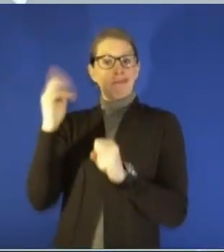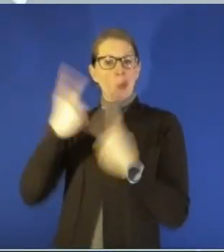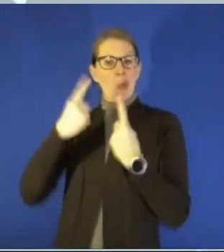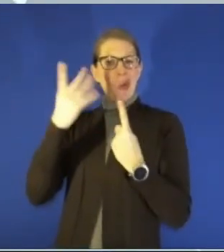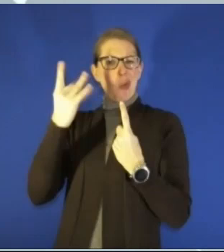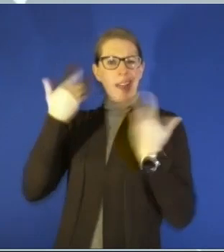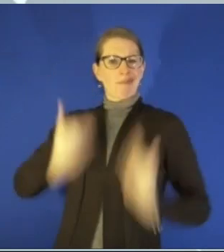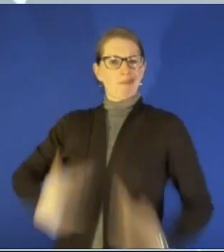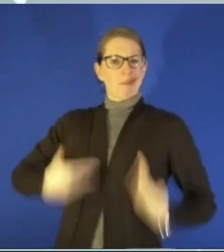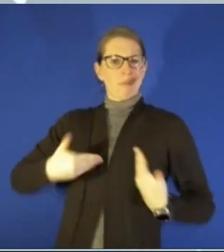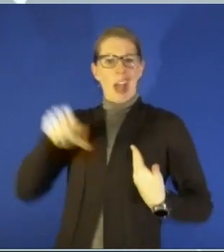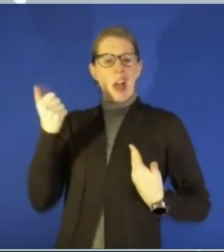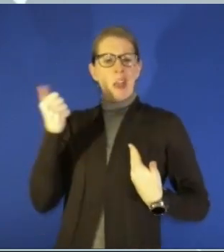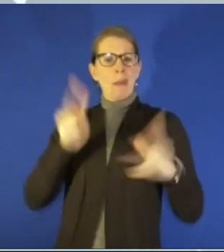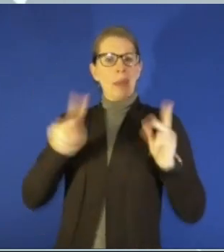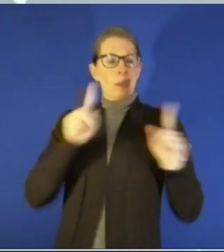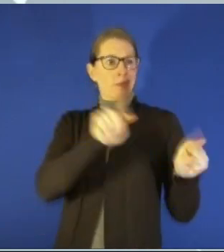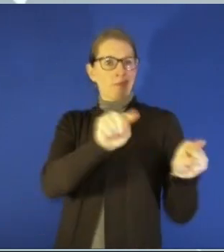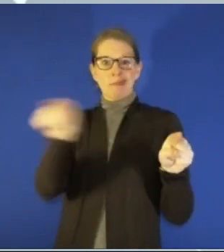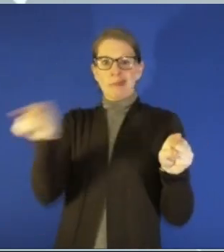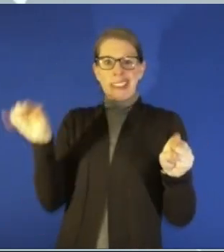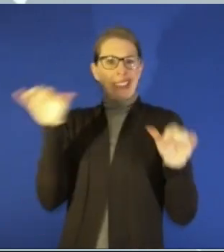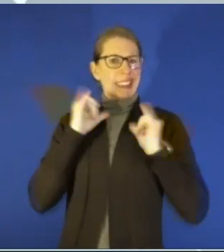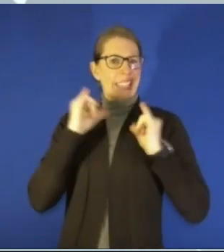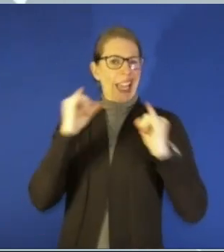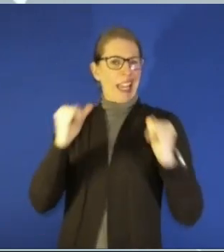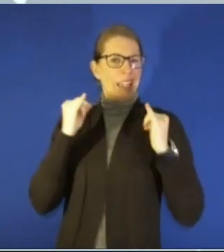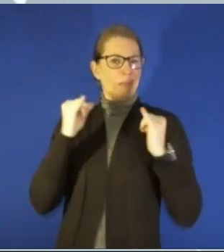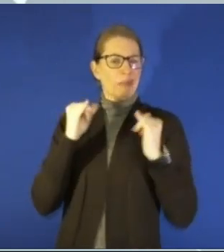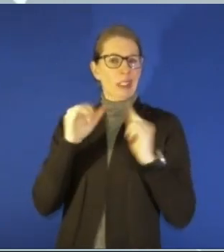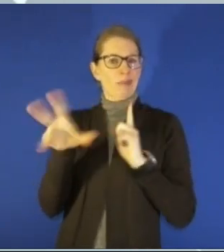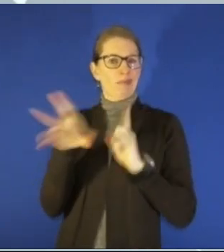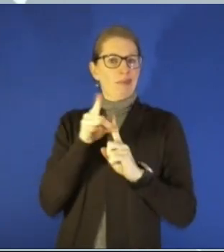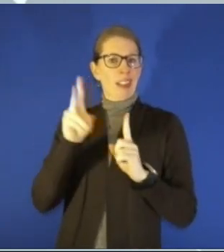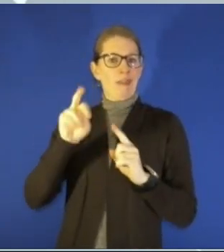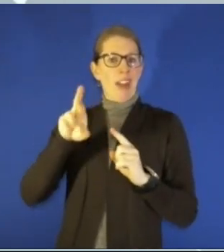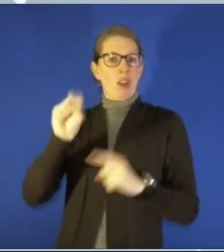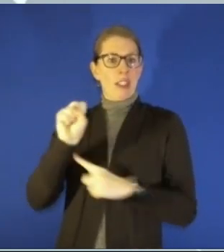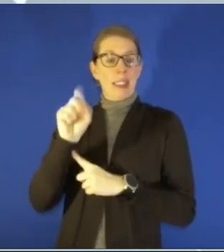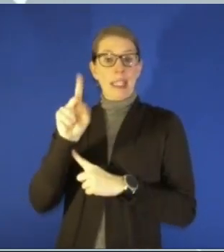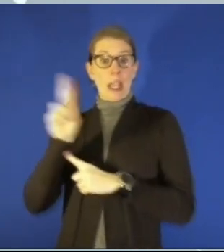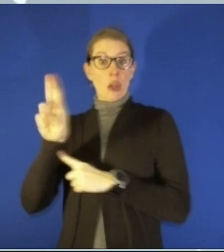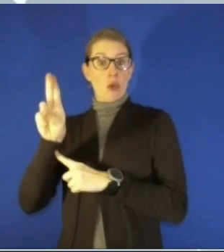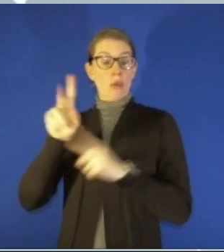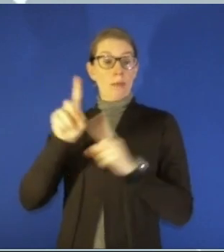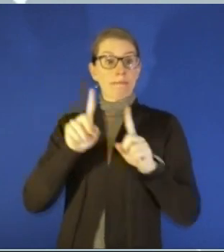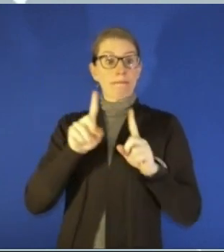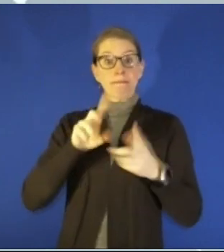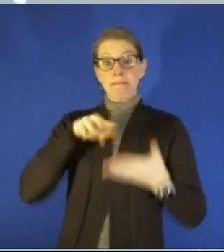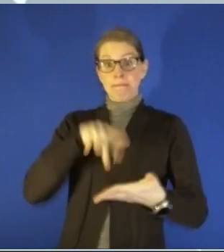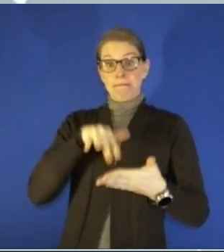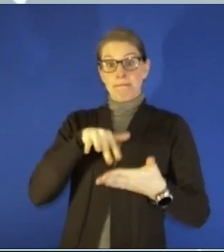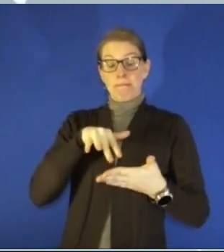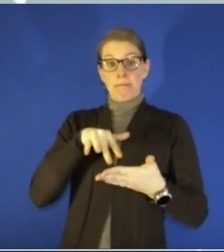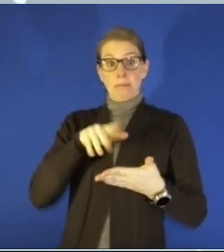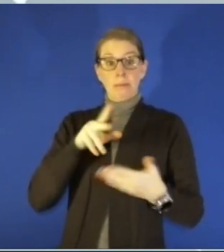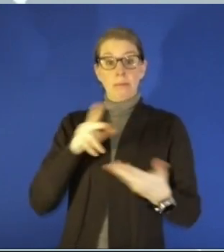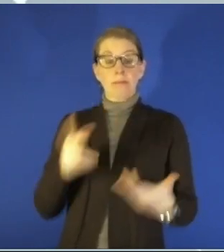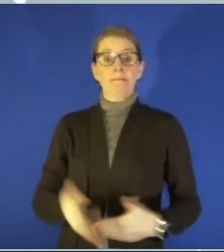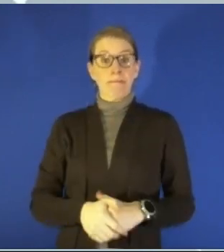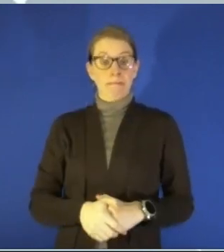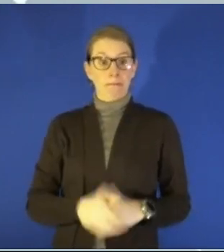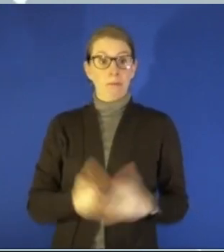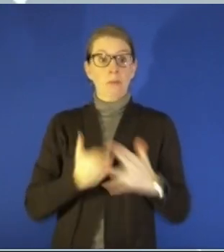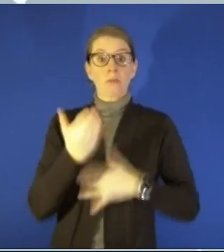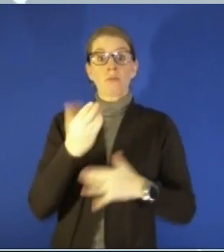others who caught the exact same virus? A new trial at KU Med will soon be underway, or actually it is underway, and through the research that they